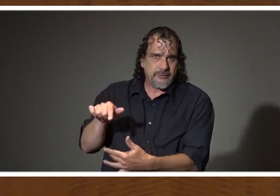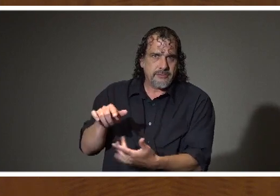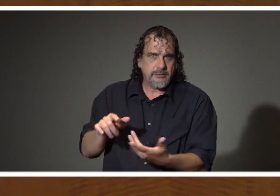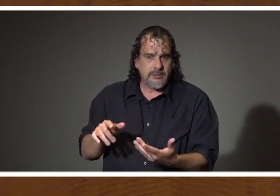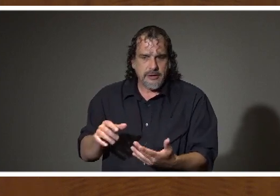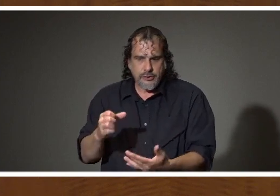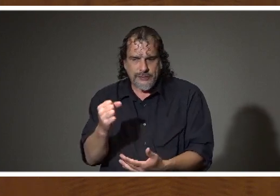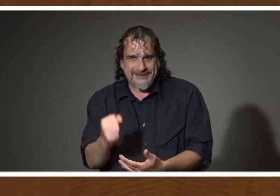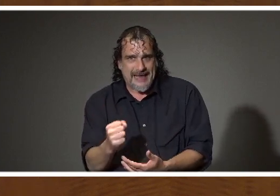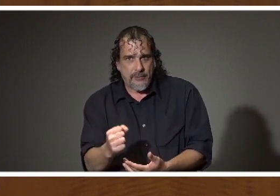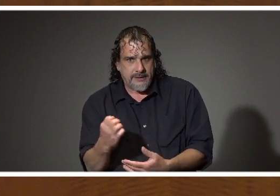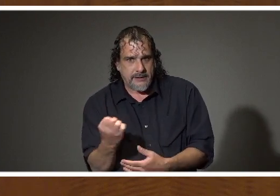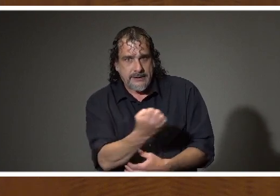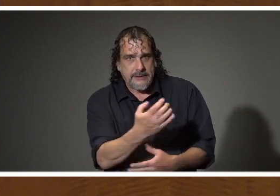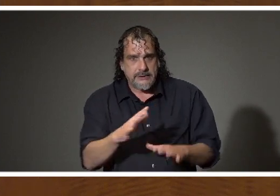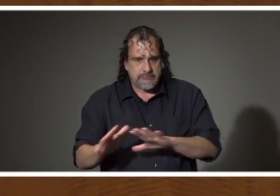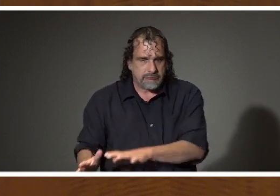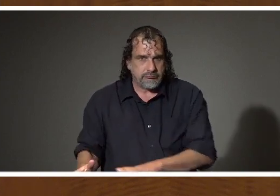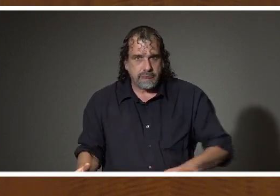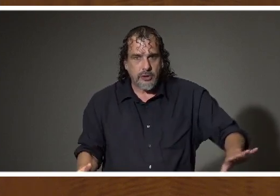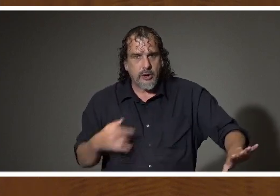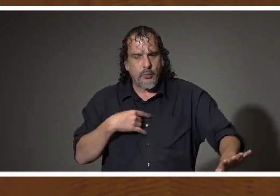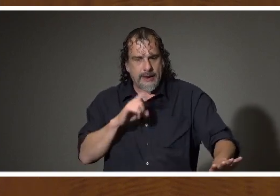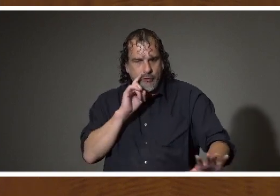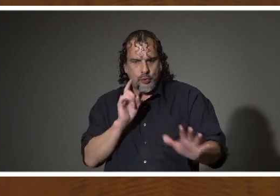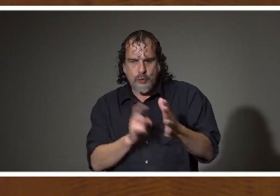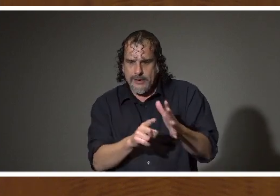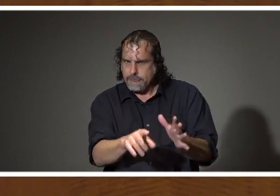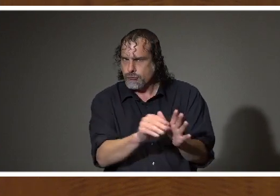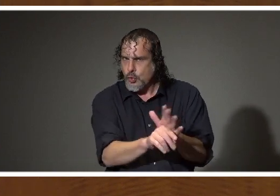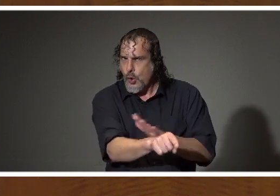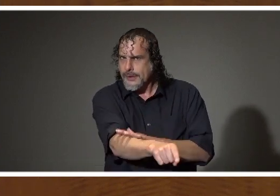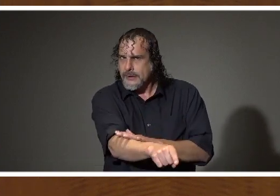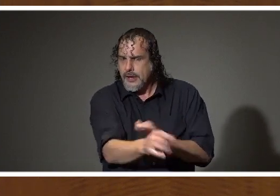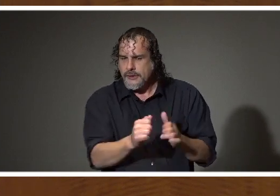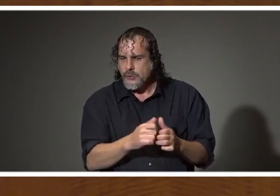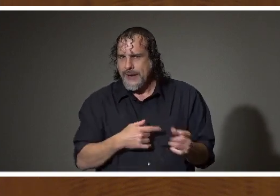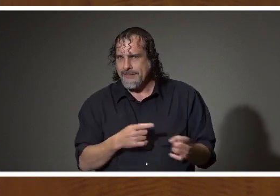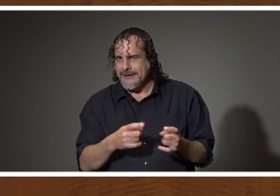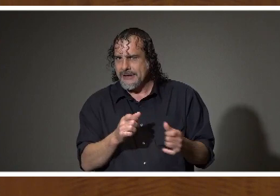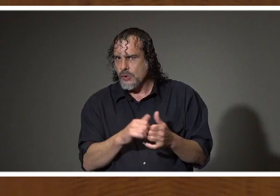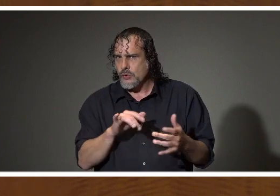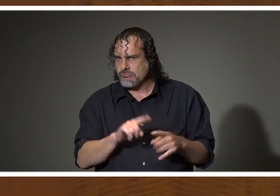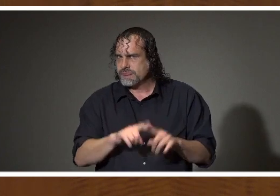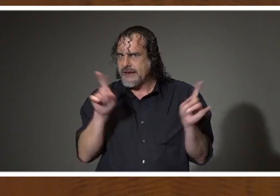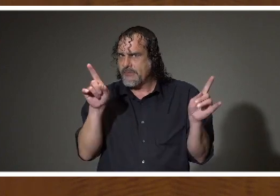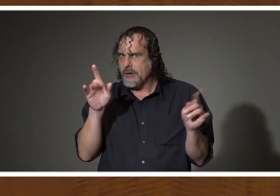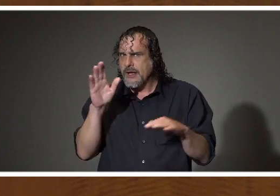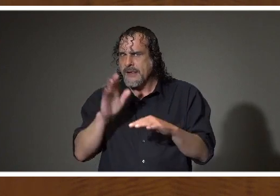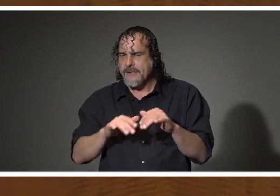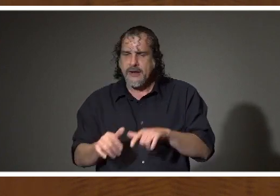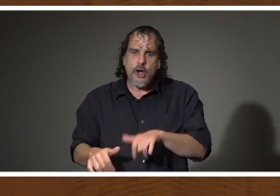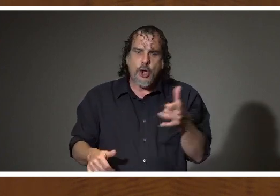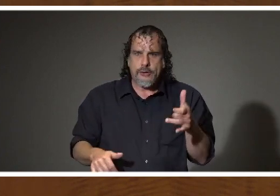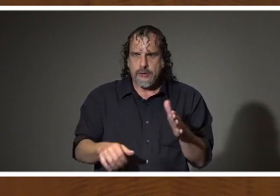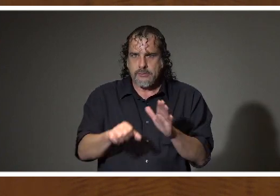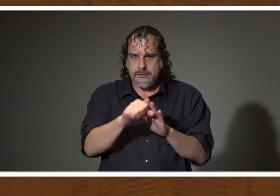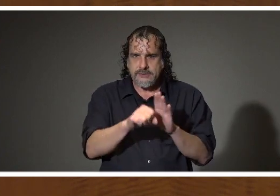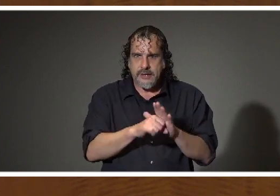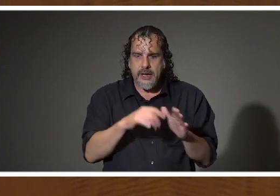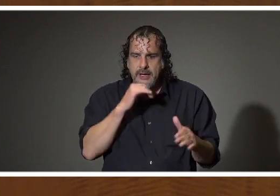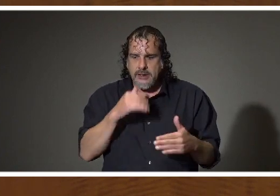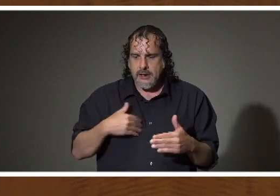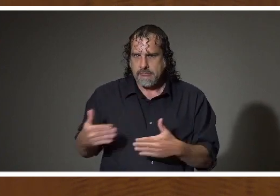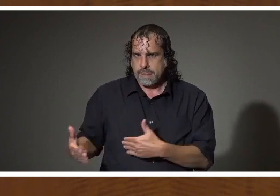many in the Southeast, and we've got to recognize that, and we've got to deal with that in a different way, say, than maybe some other state that doesn't